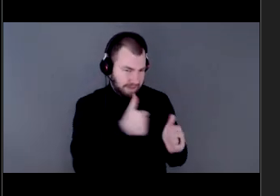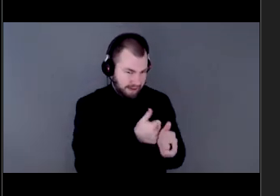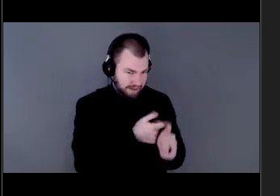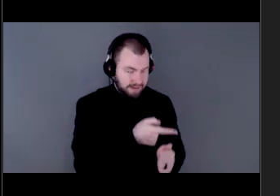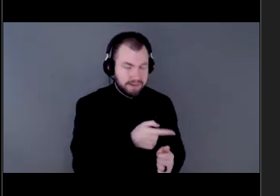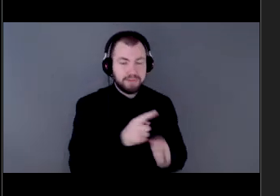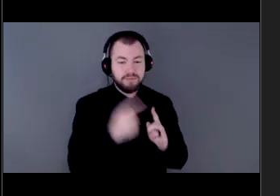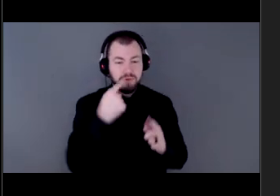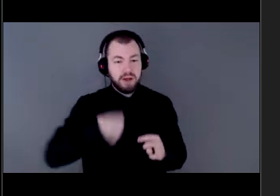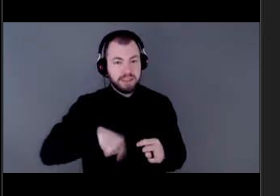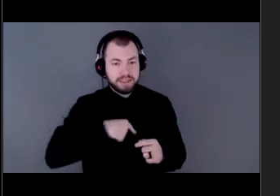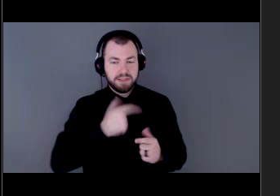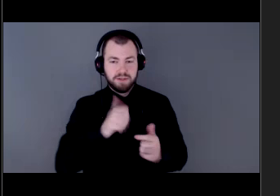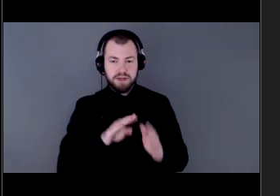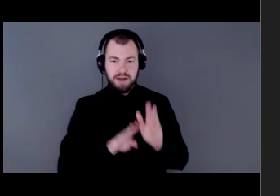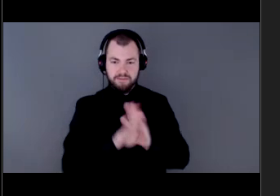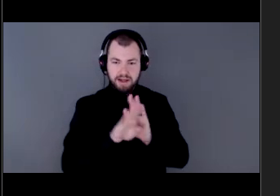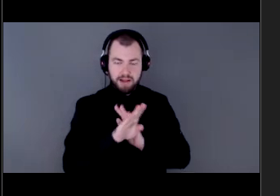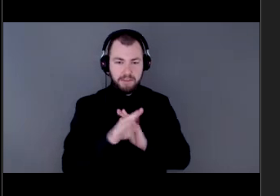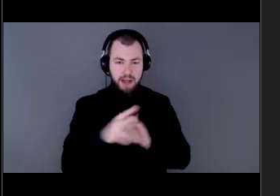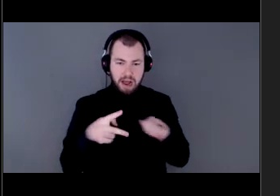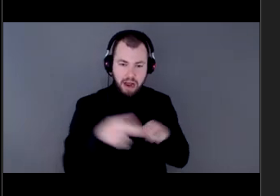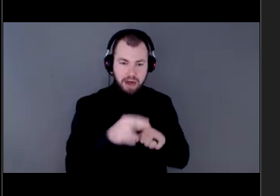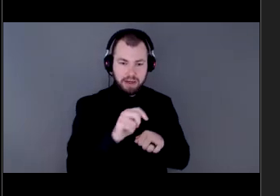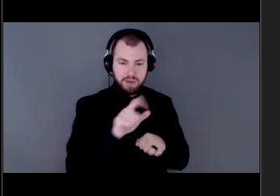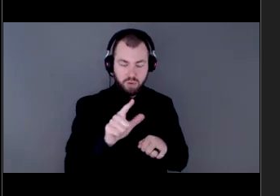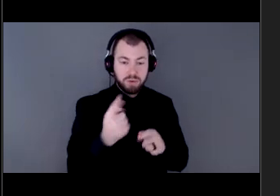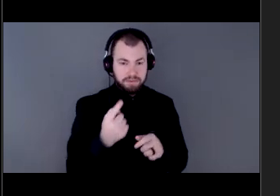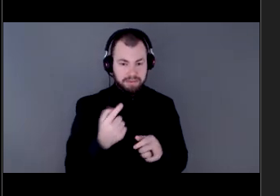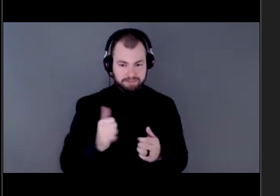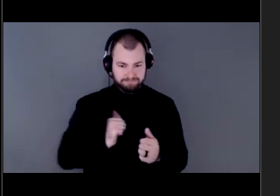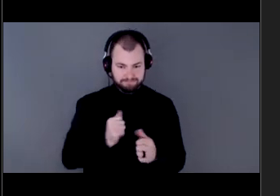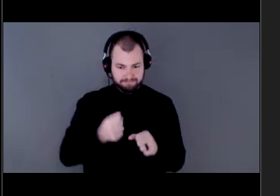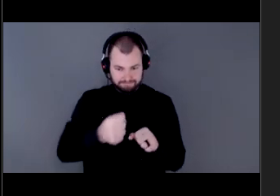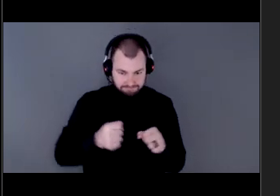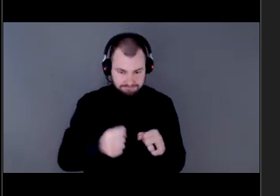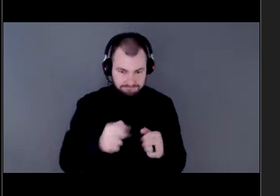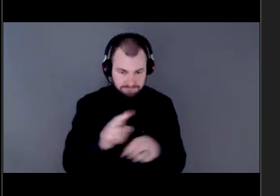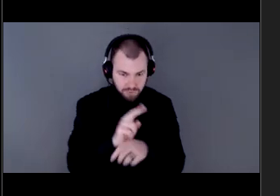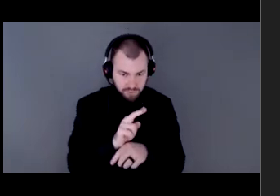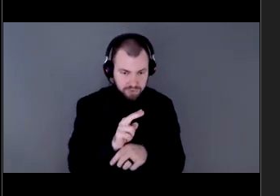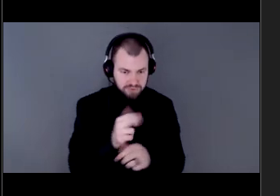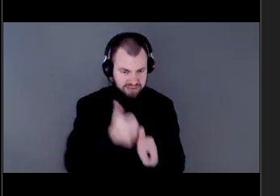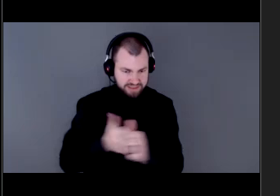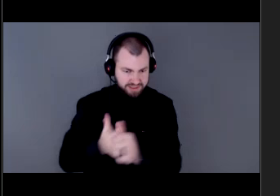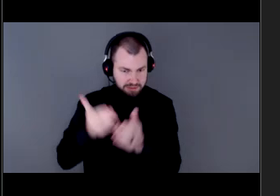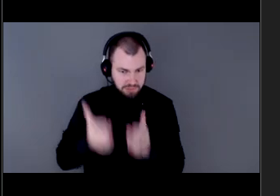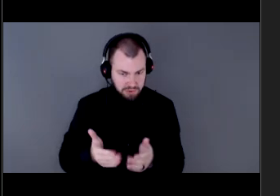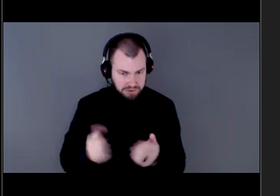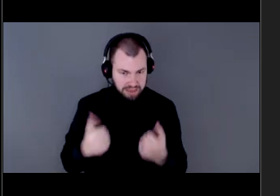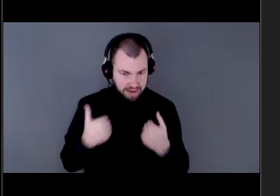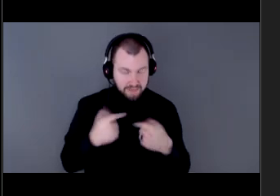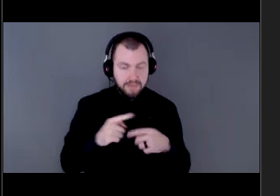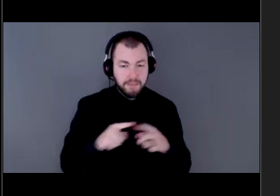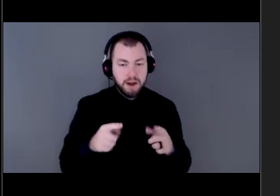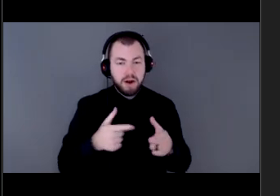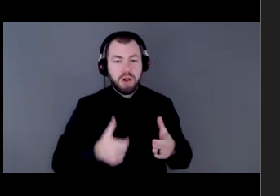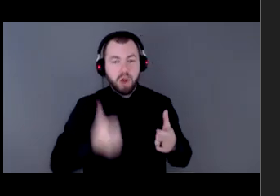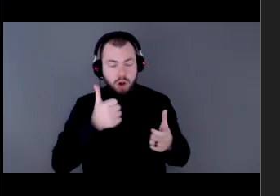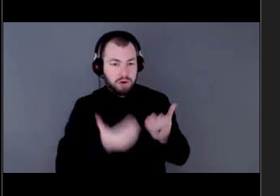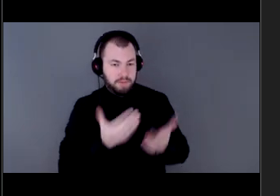cutting tool, not only a manual handheld cutting tool that each of our divers can carry, but also a larger, potentially power